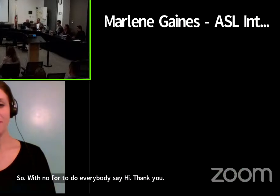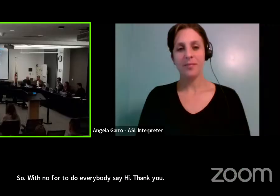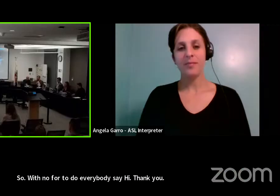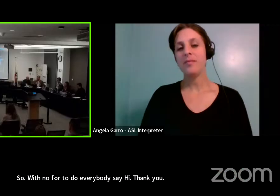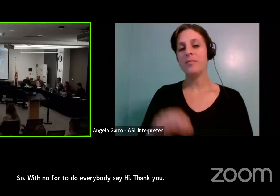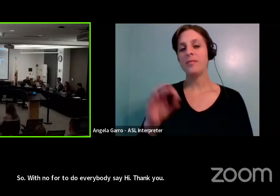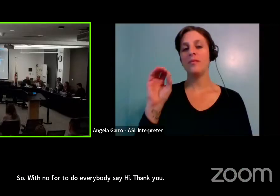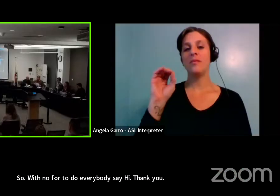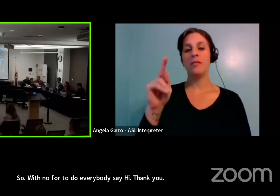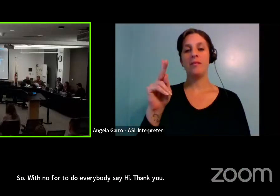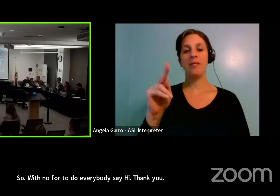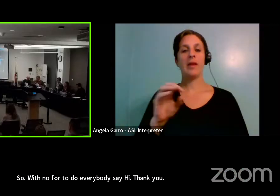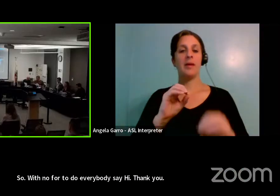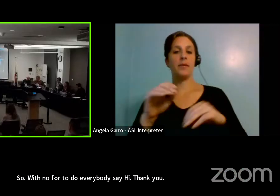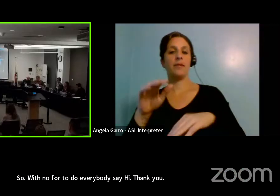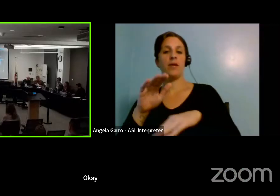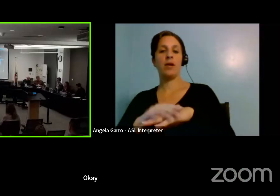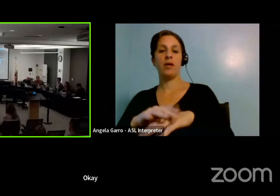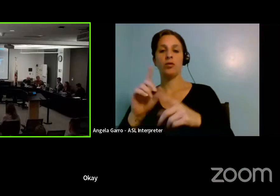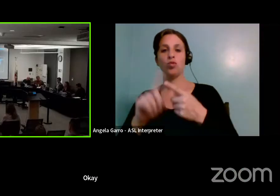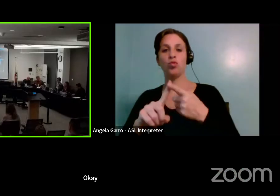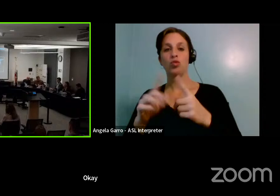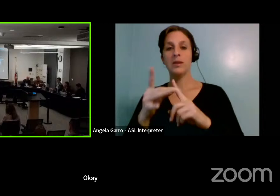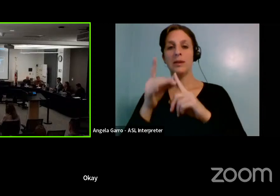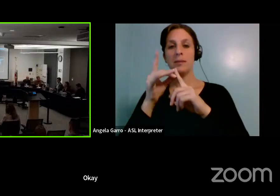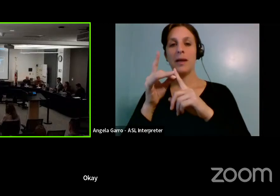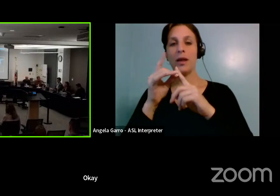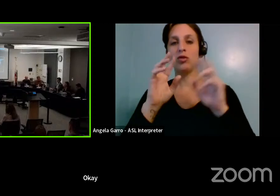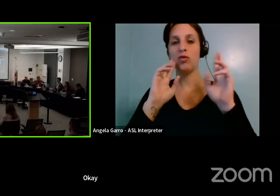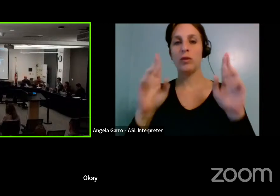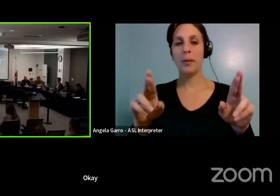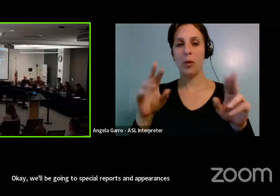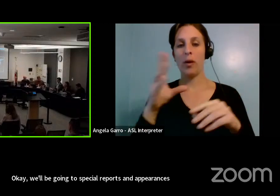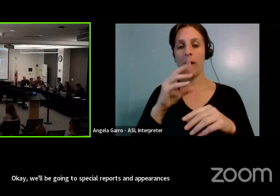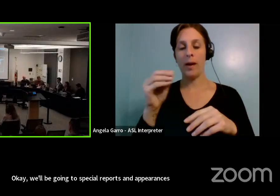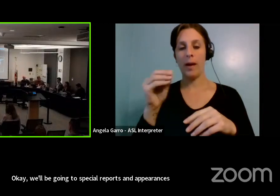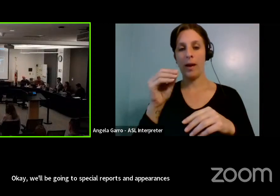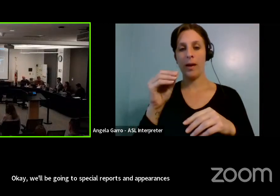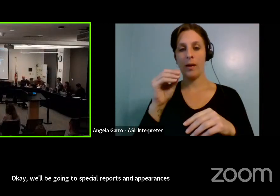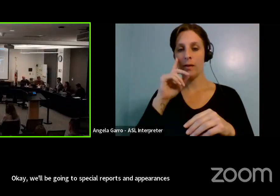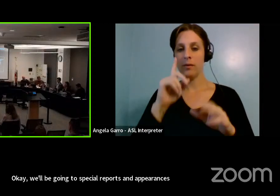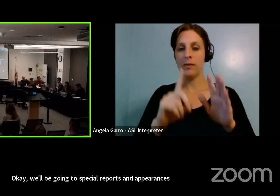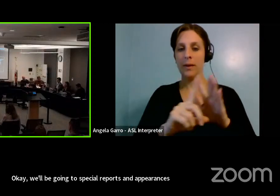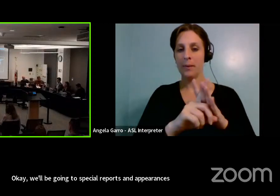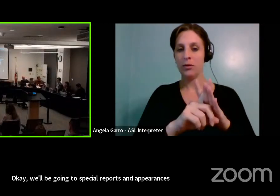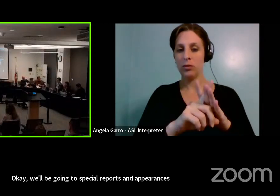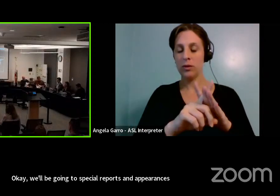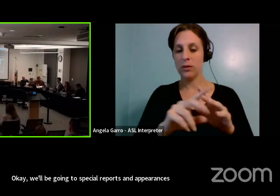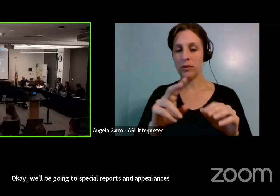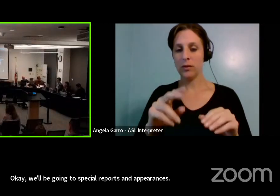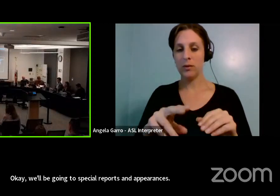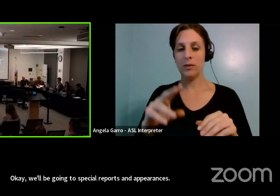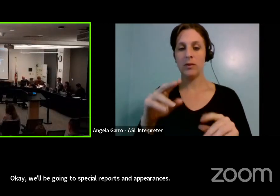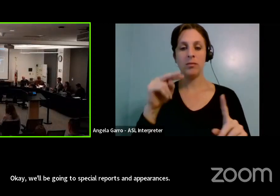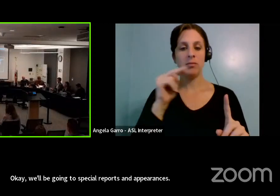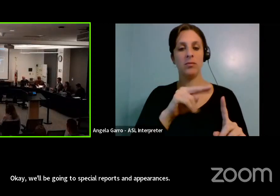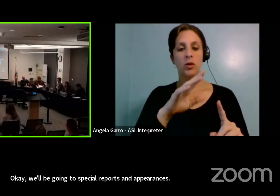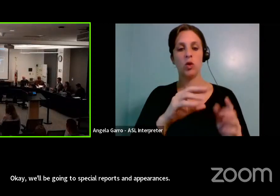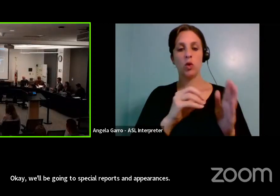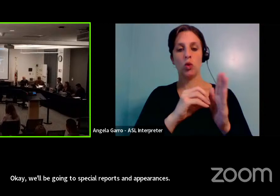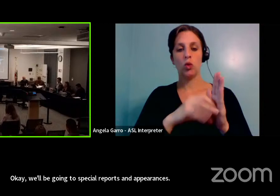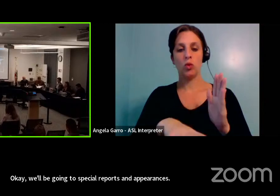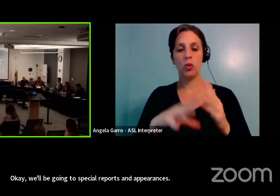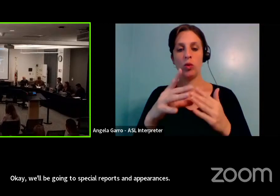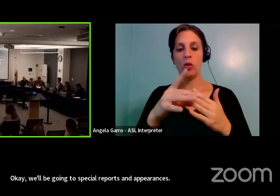Okay, moving on to special reports and appearances. Spotlight on student learning, P Athletic Study Hall,